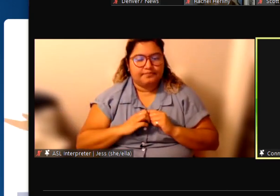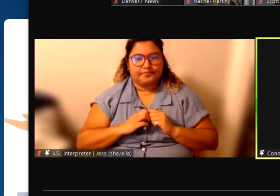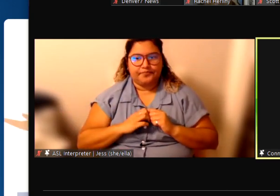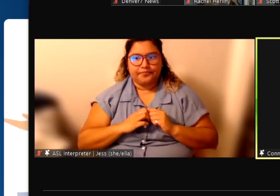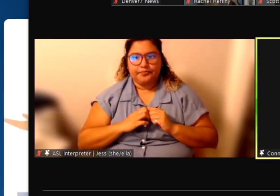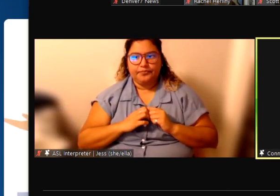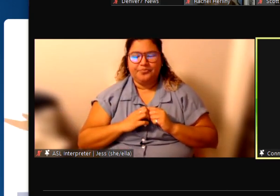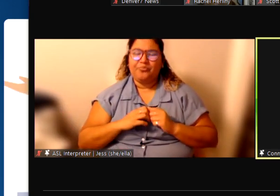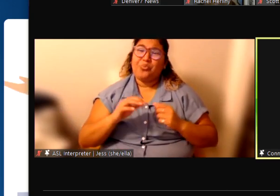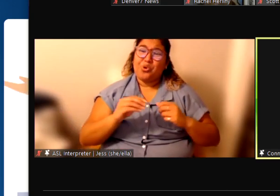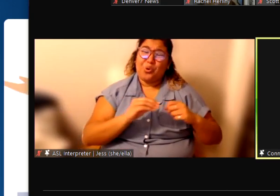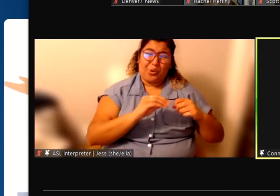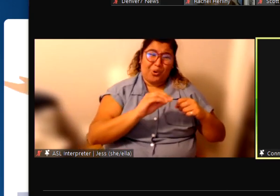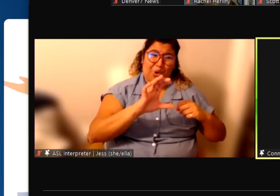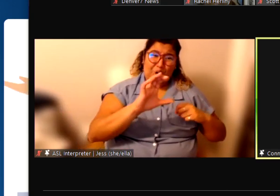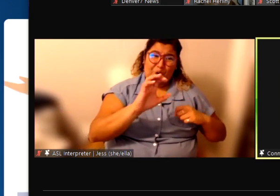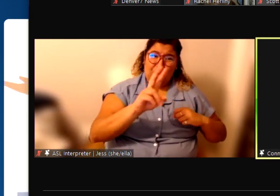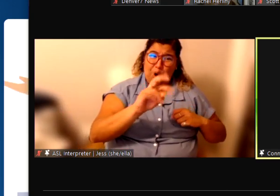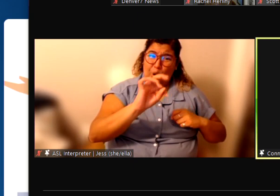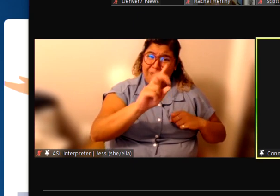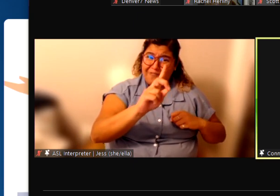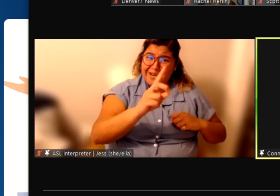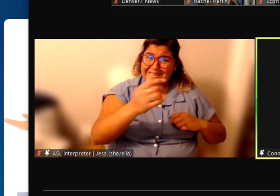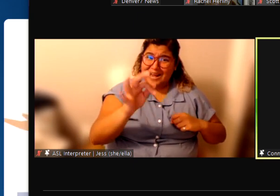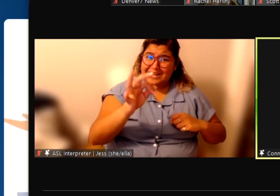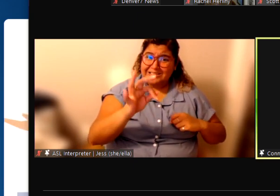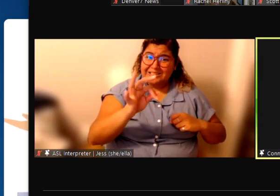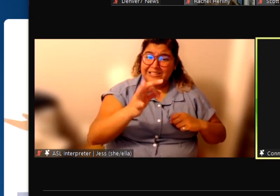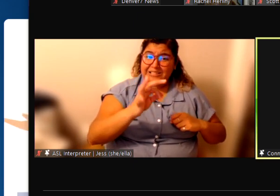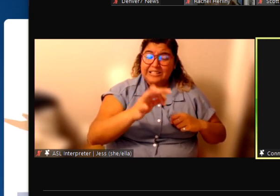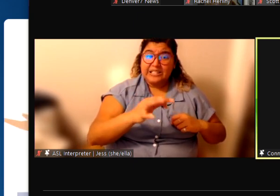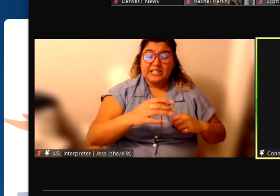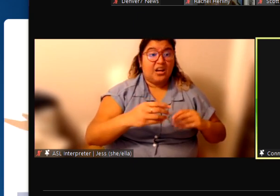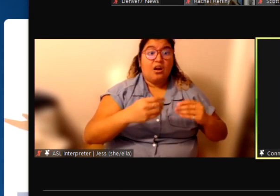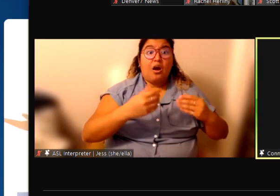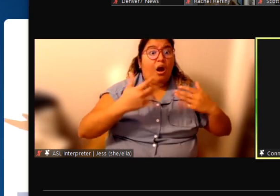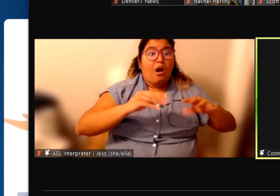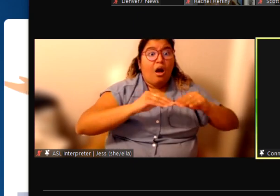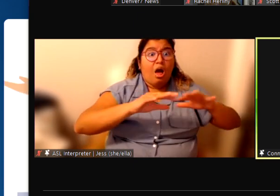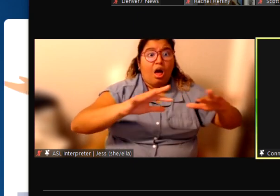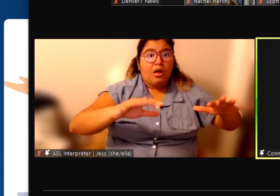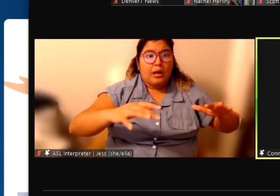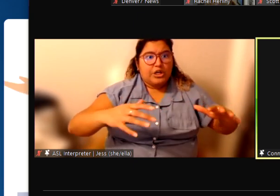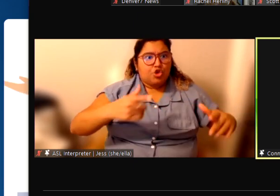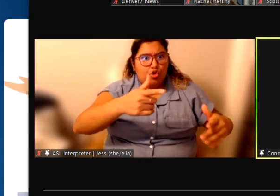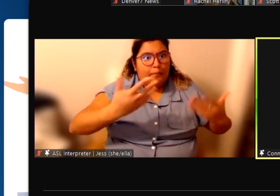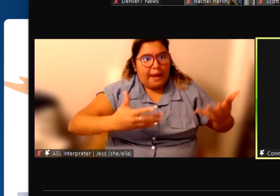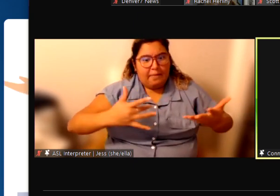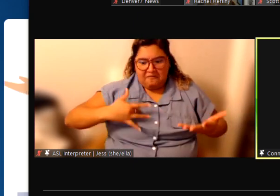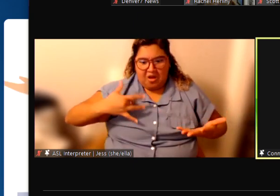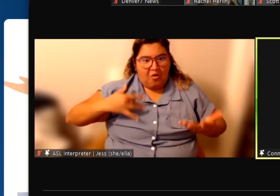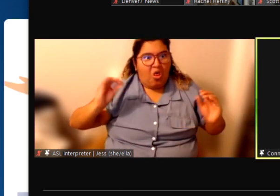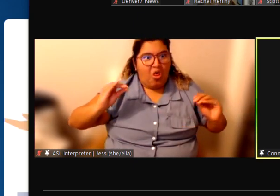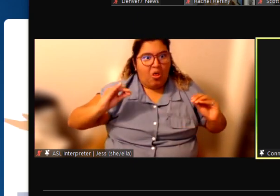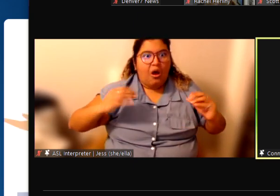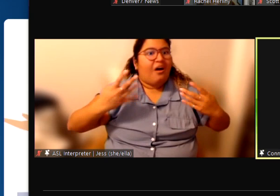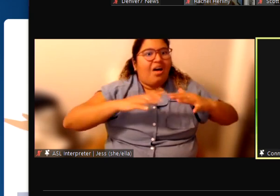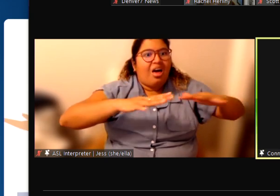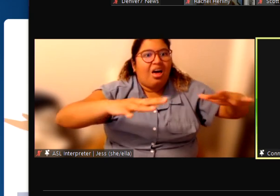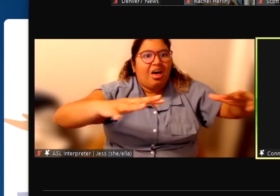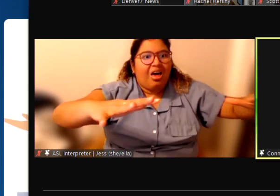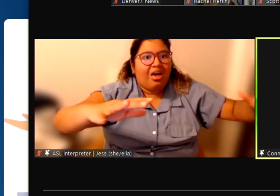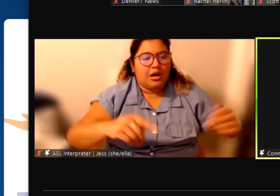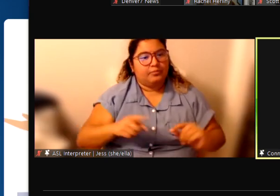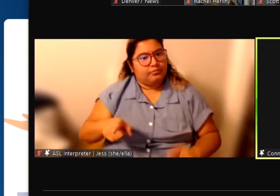COVID is often that it was transmissible even before symptoms started or that day before. Whereas monkeypox, as far as we can tell, you